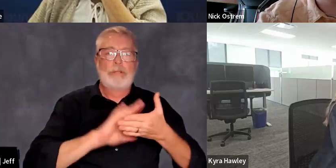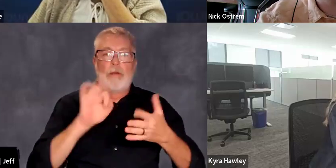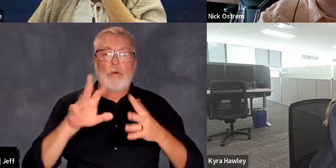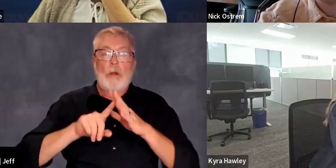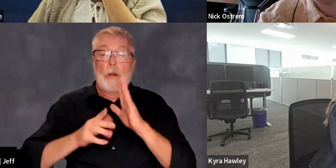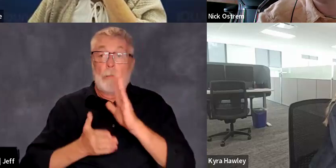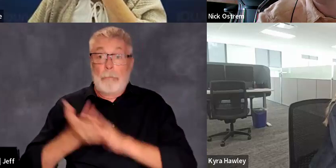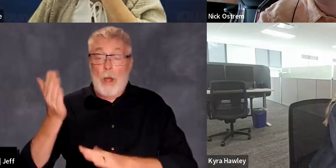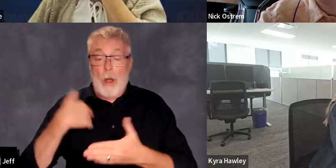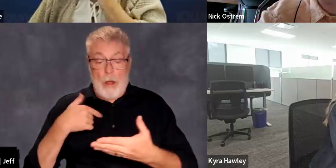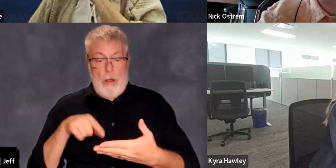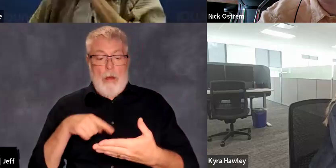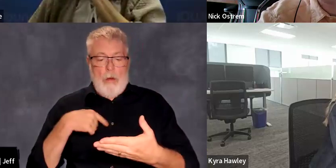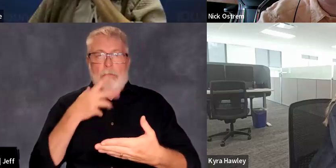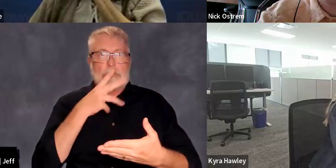will make sure that you remember that.